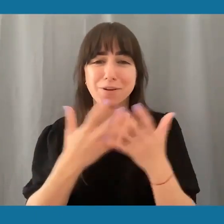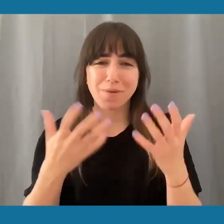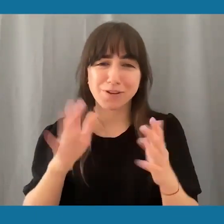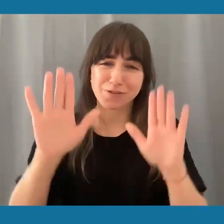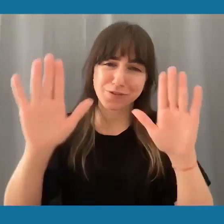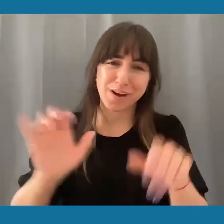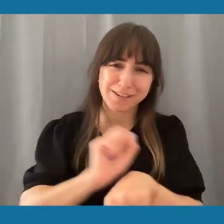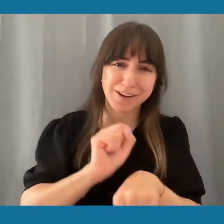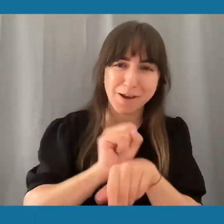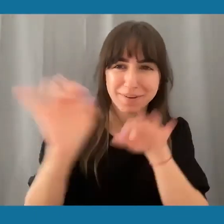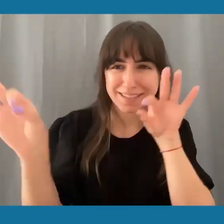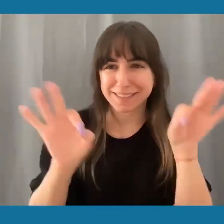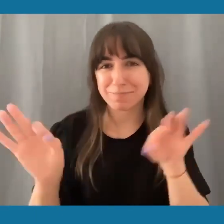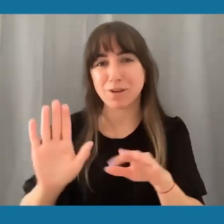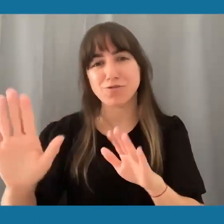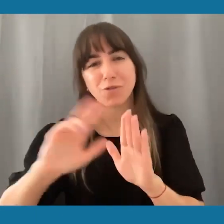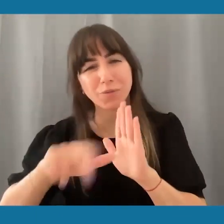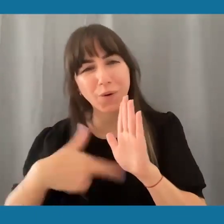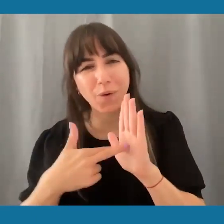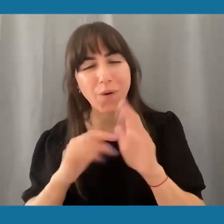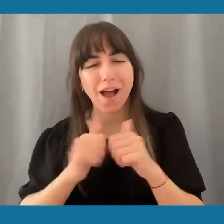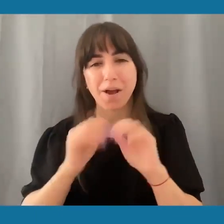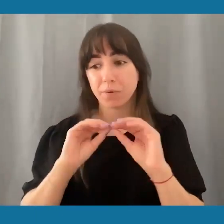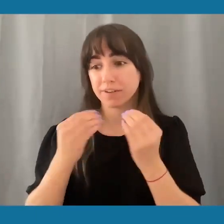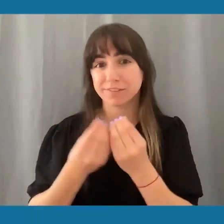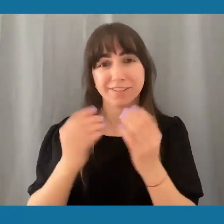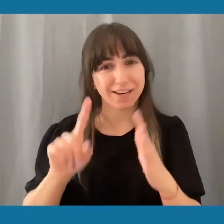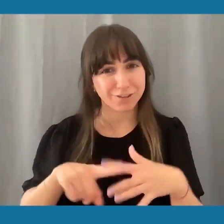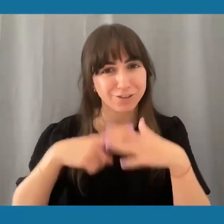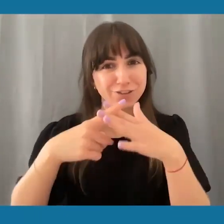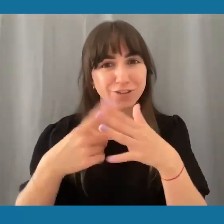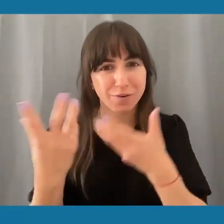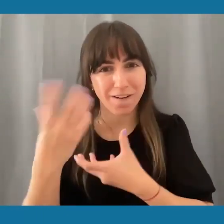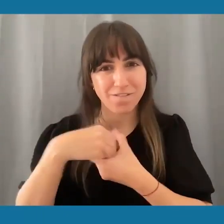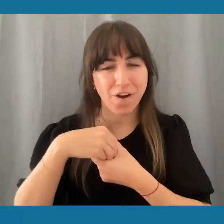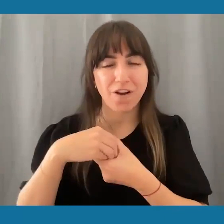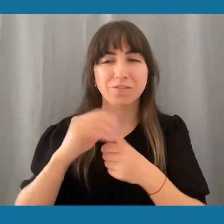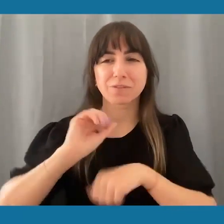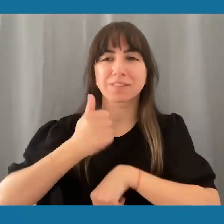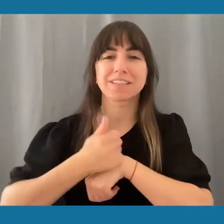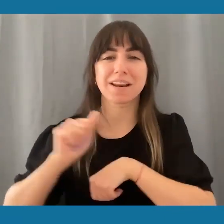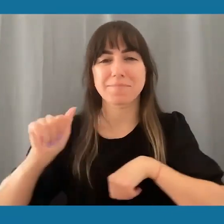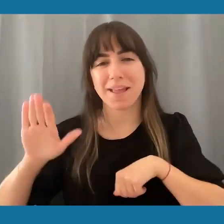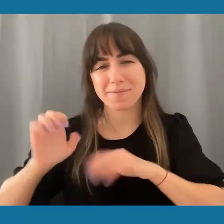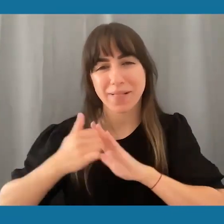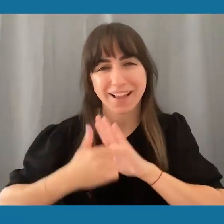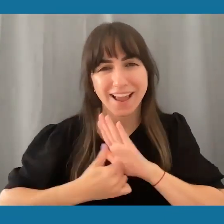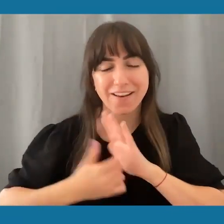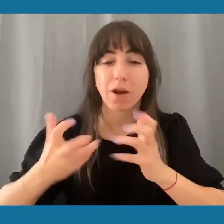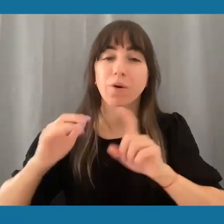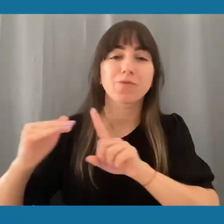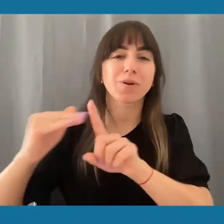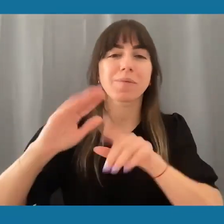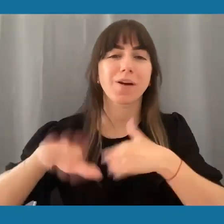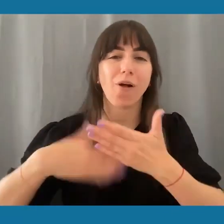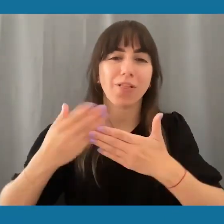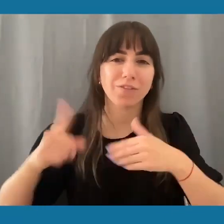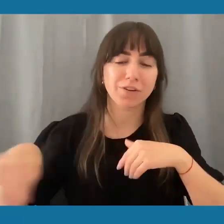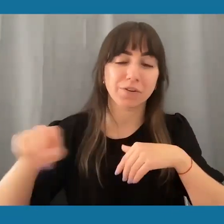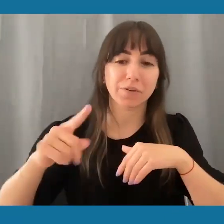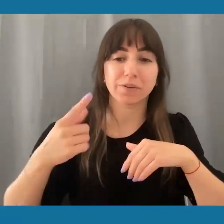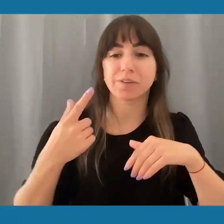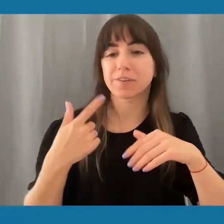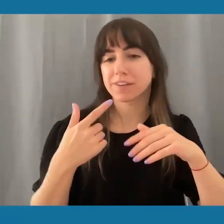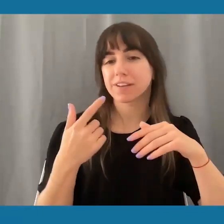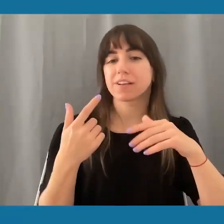explaining from your role how organizations can get involved in establishing these accounts. Once again, I want to remind everybody, we're sorry we're not able to